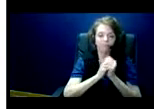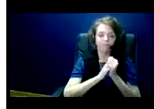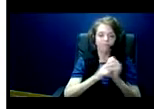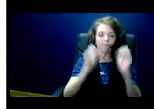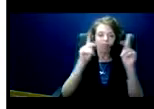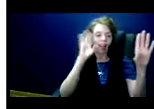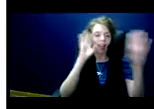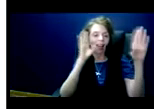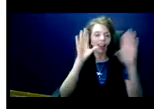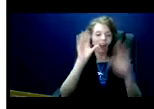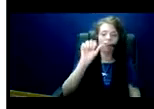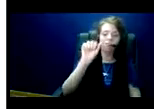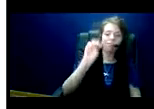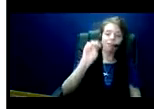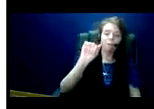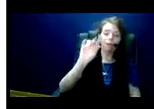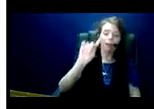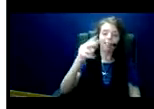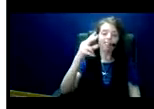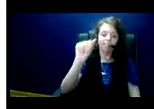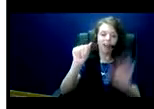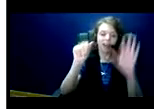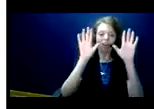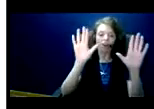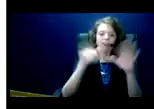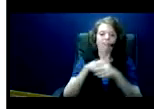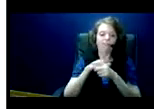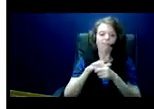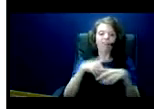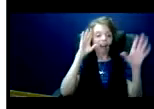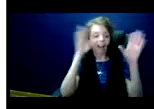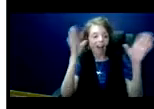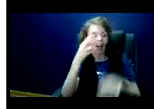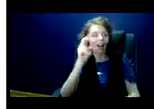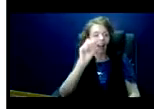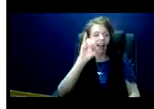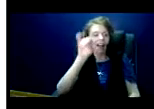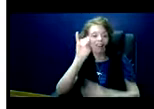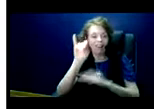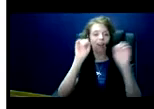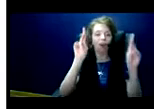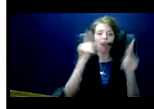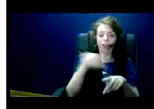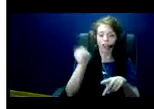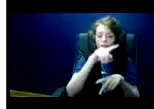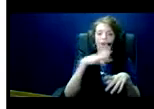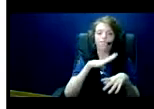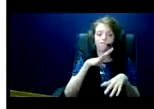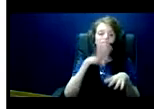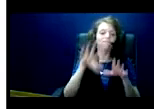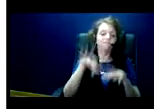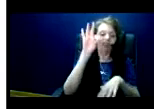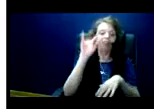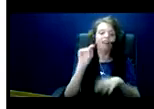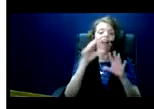Hello, Samantha, great. Hi, Heidi, all right, you guys are finding it.